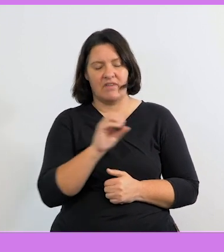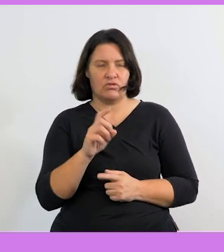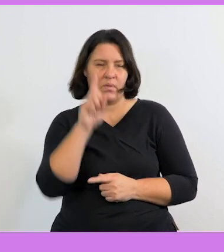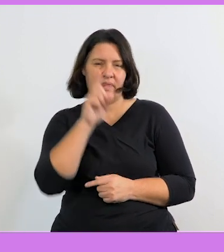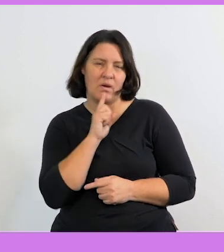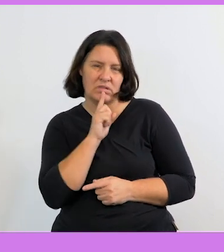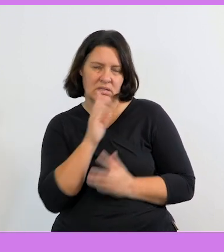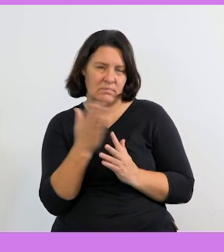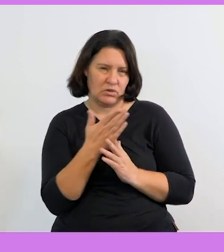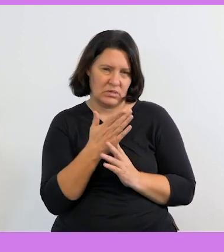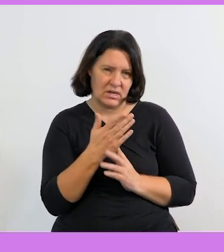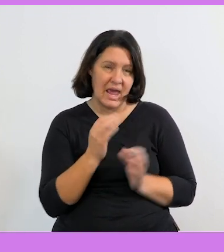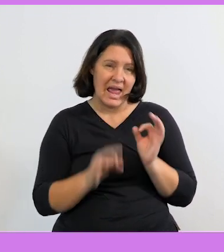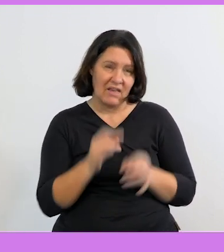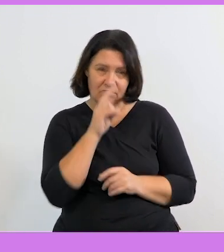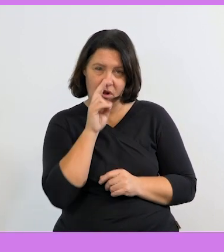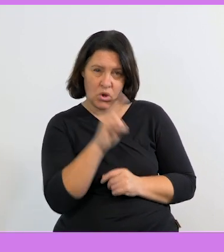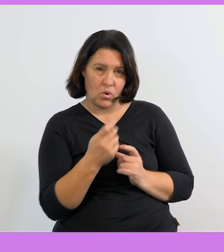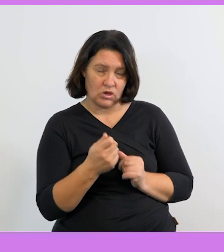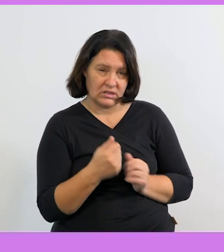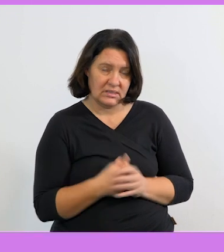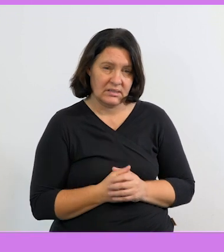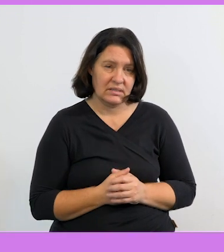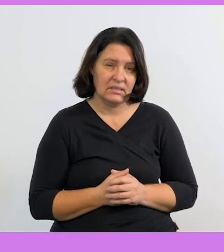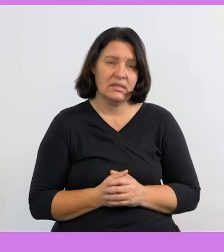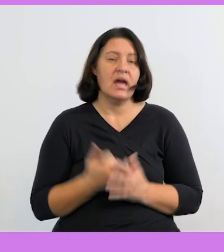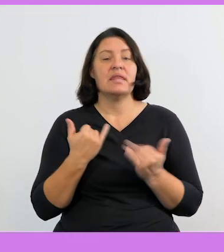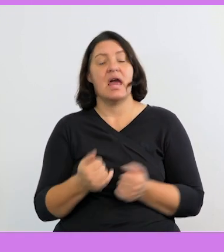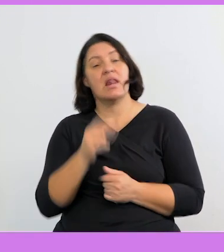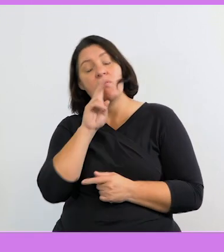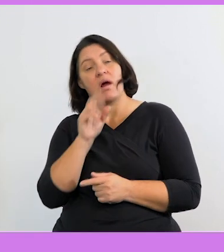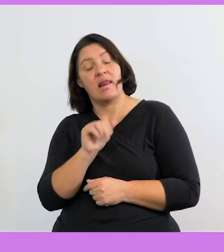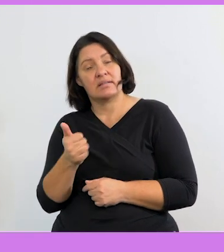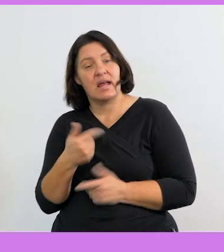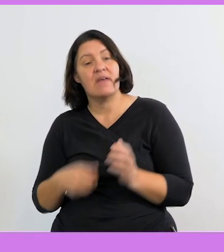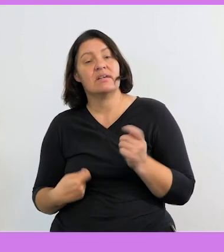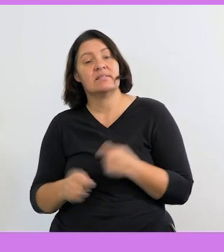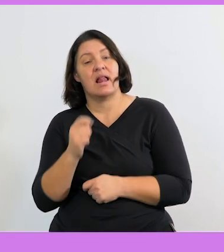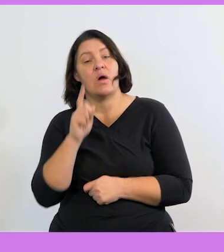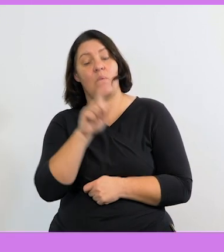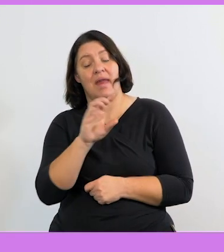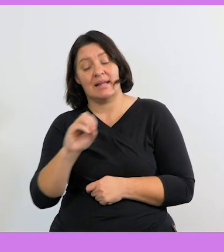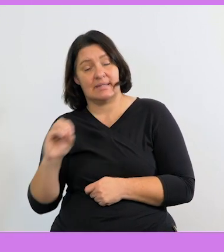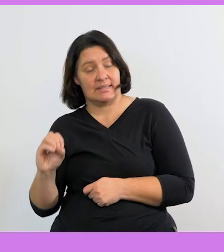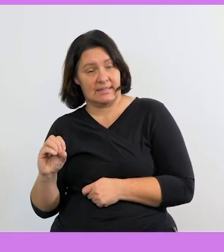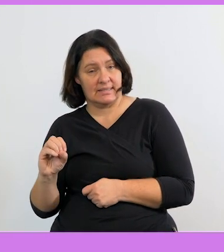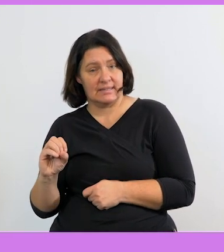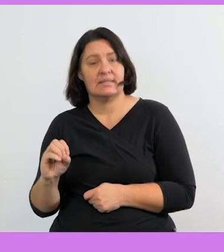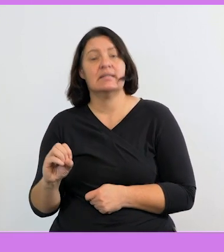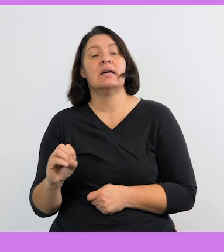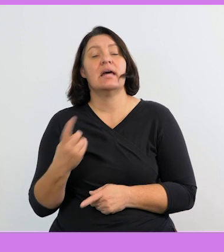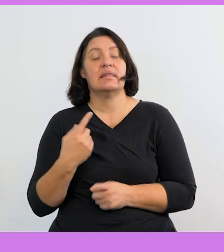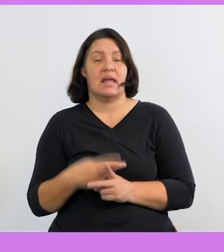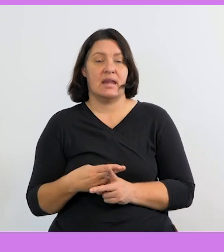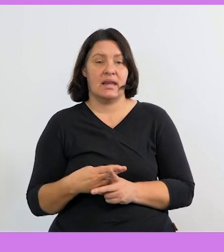Between 500 and 1,000 Rand if I look at the cost. Then next up, if Luke sells 100 bunny chows, I go